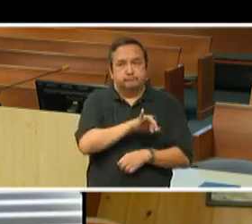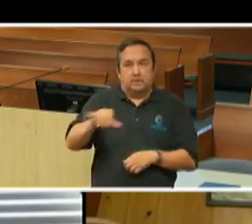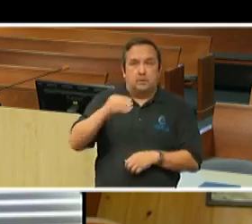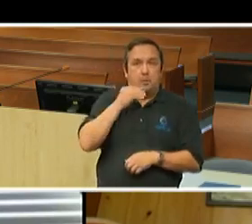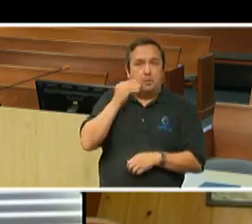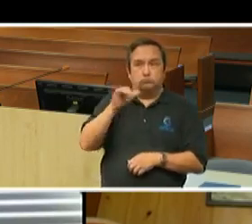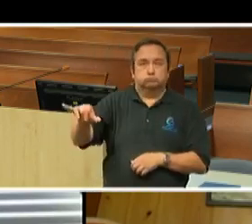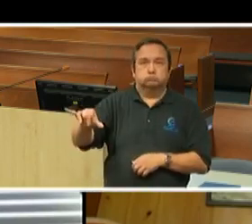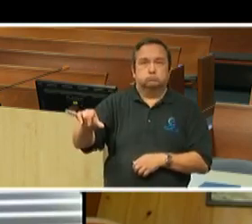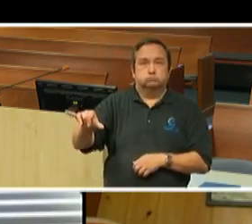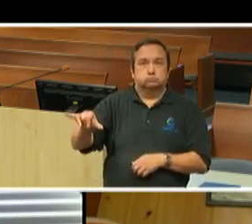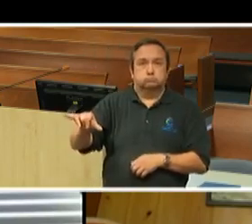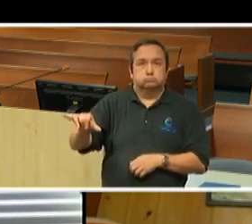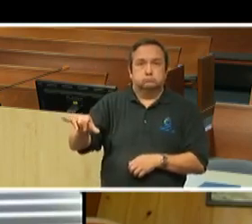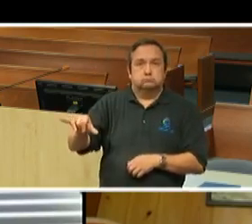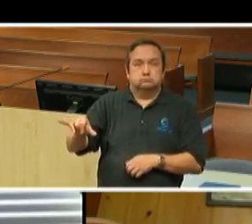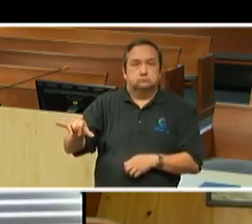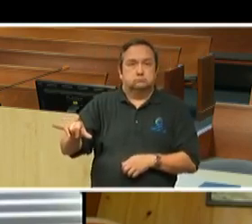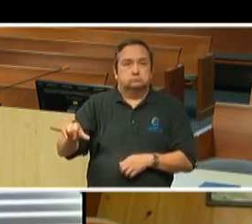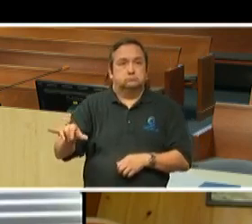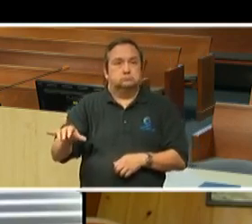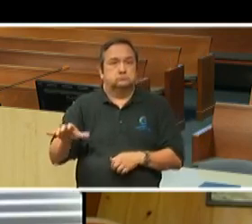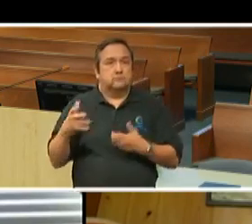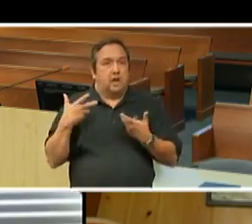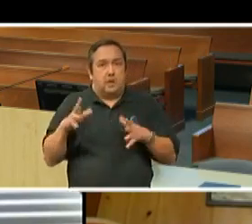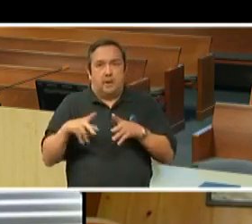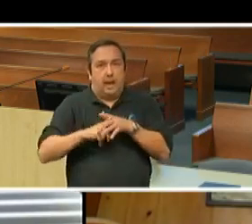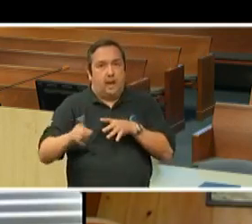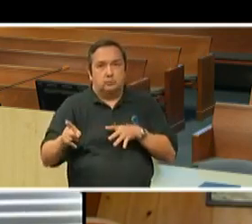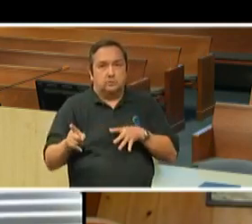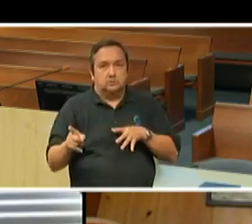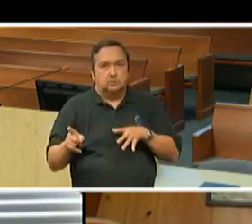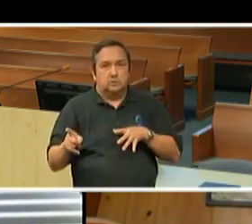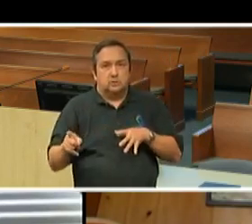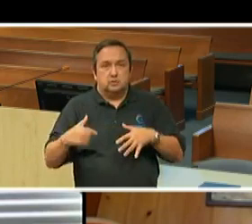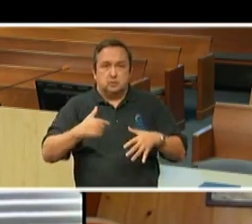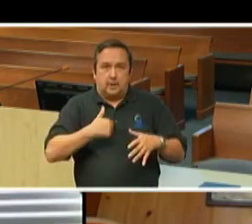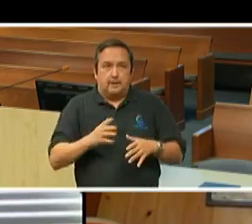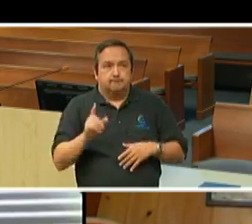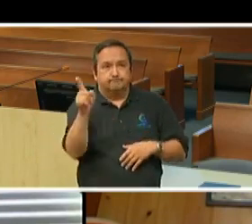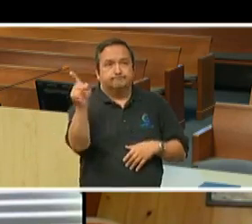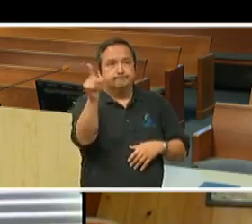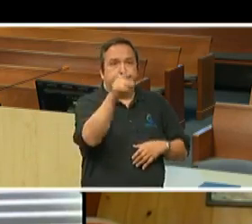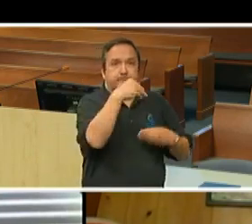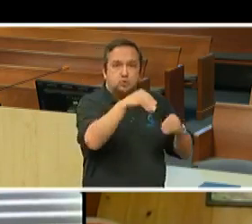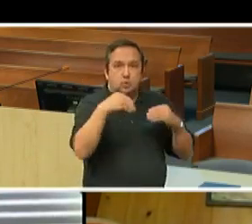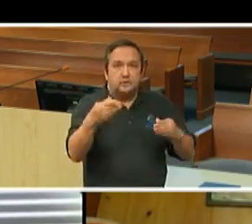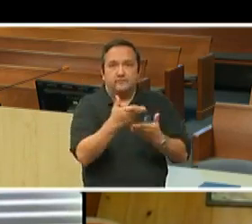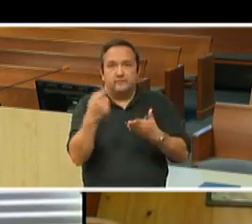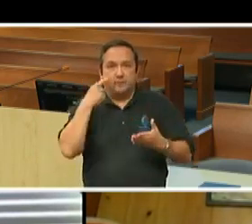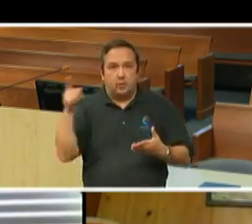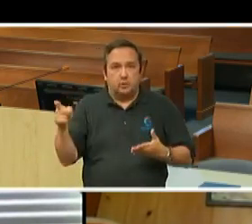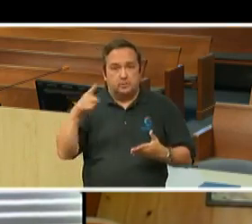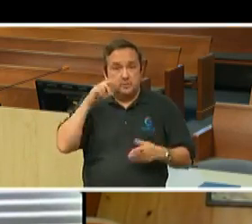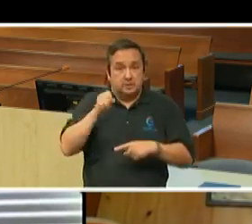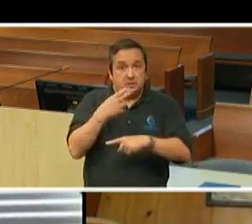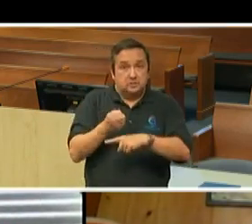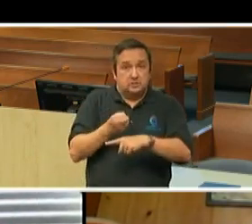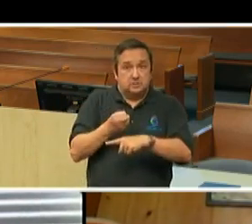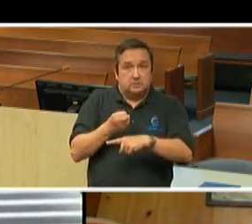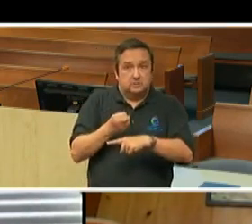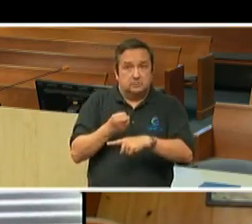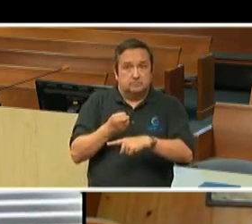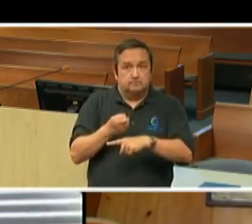going anywhere. And so I'm the guy who has to go out shopping and doing the errands because